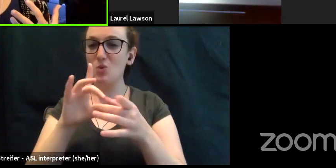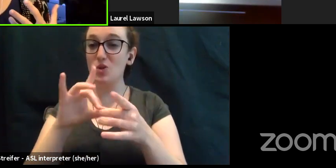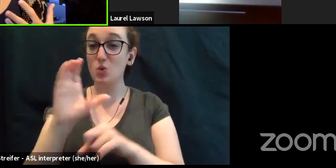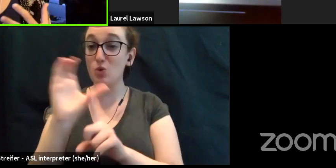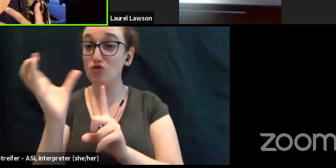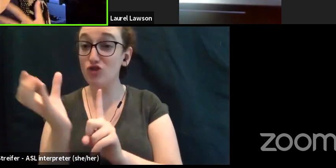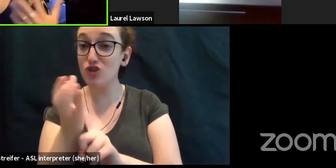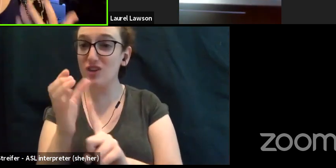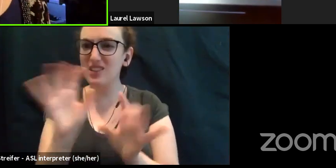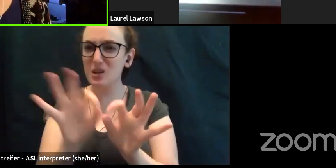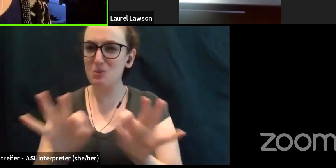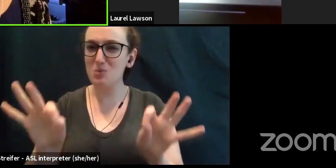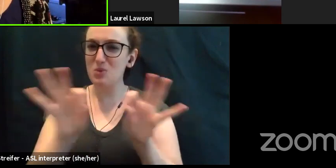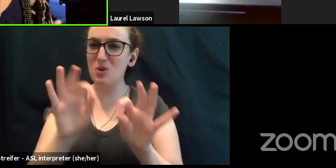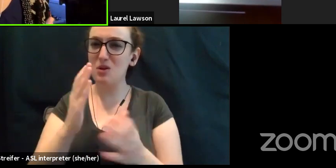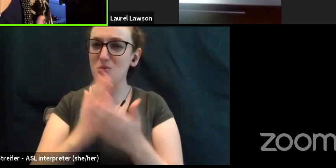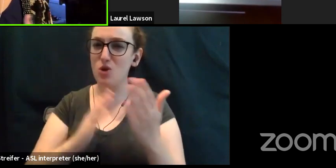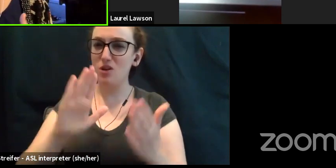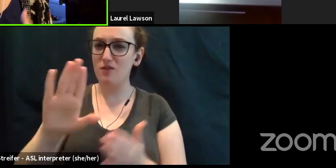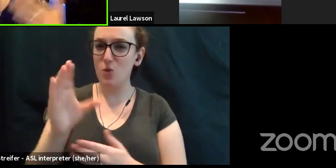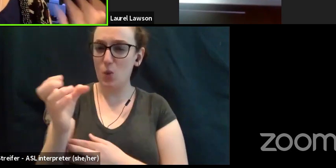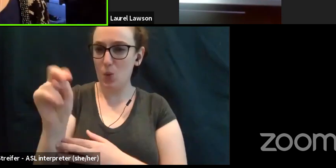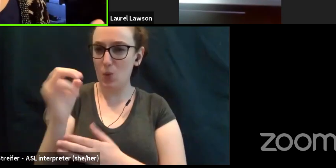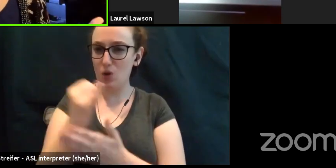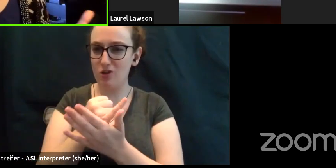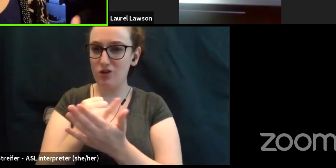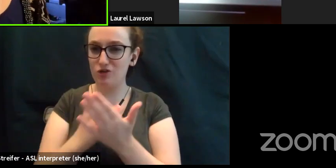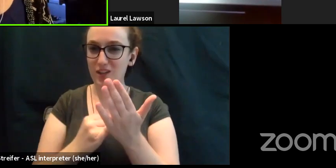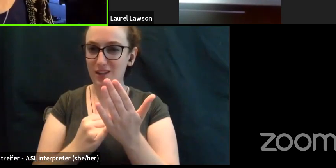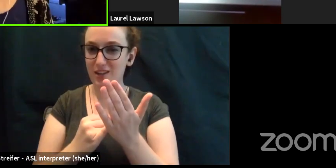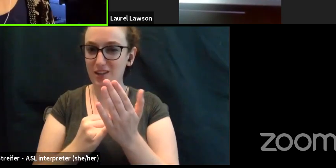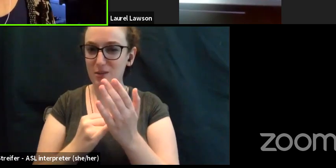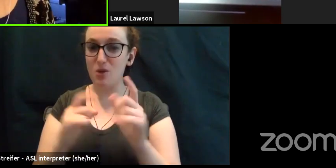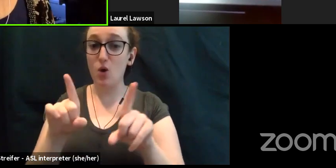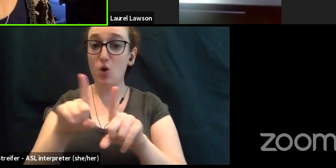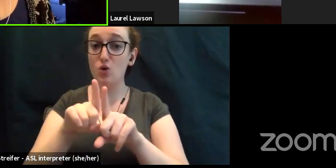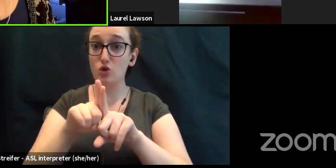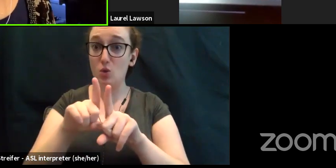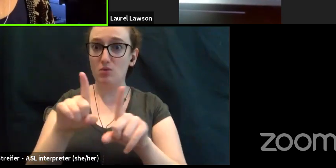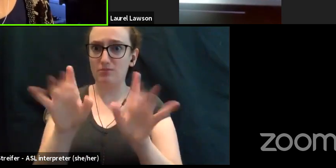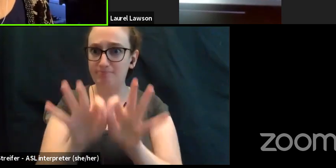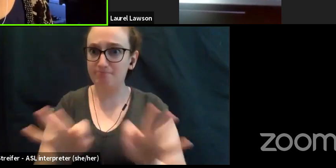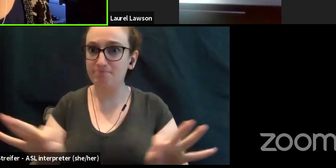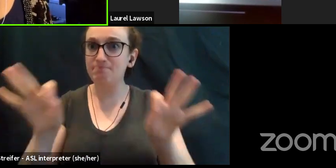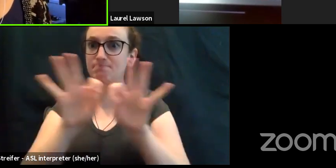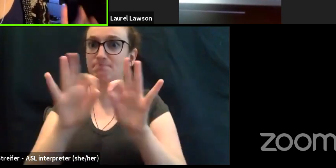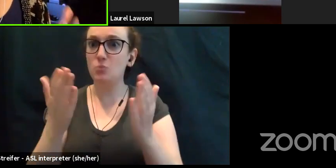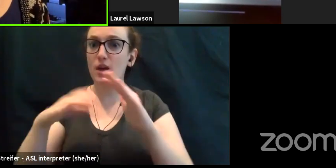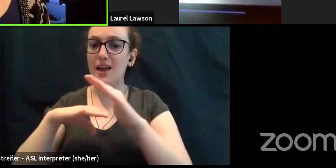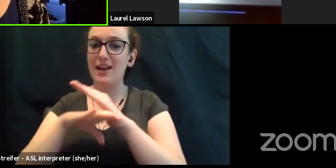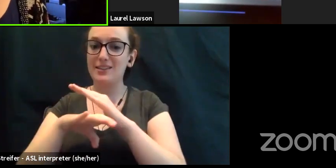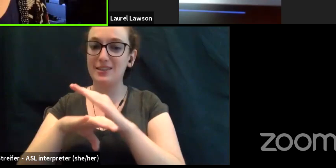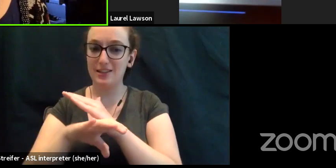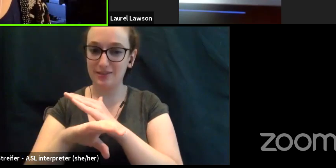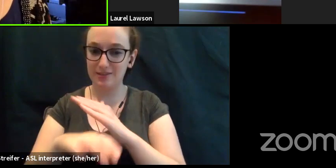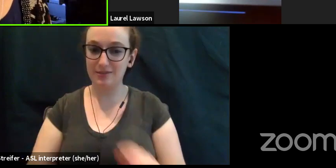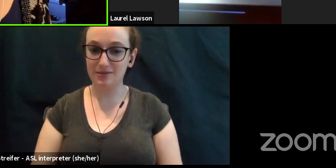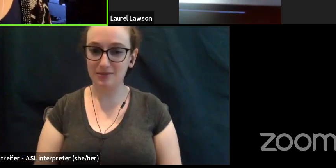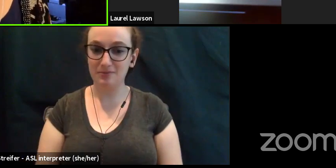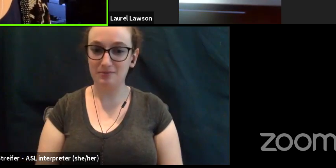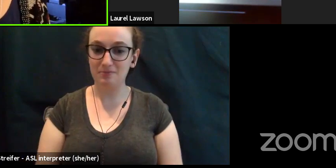the artistry, and that access is also central to that process. So can you tell us more